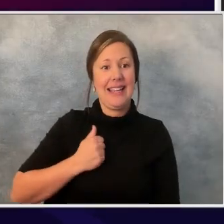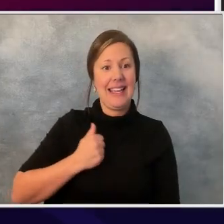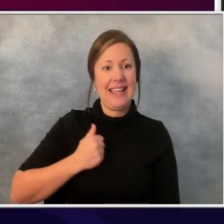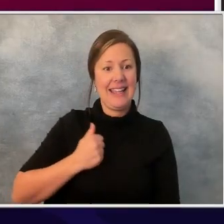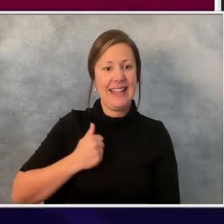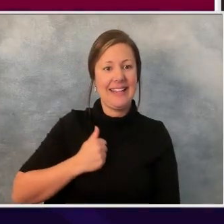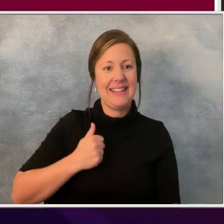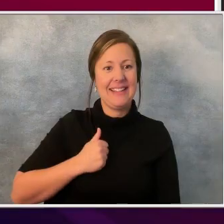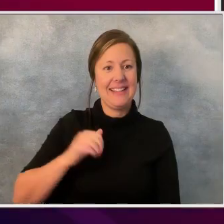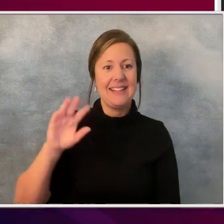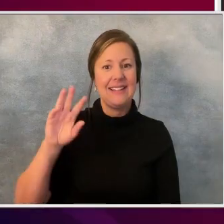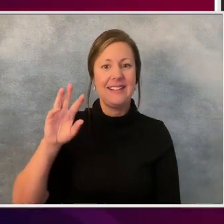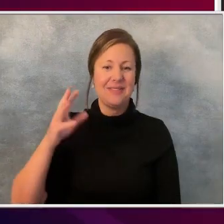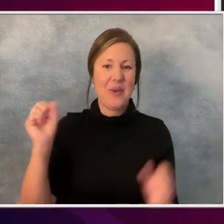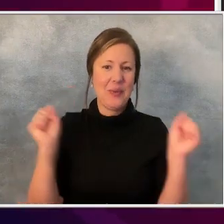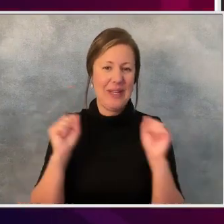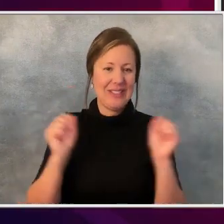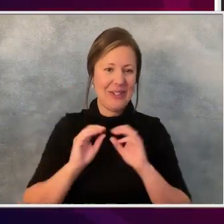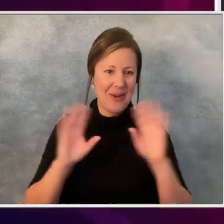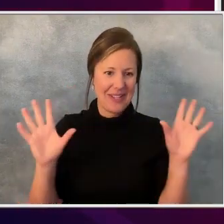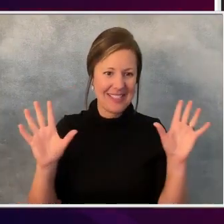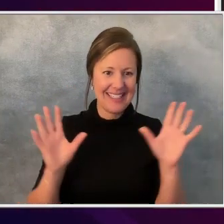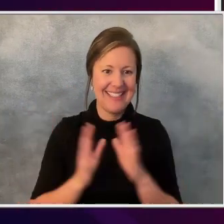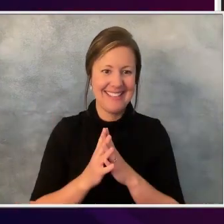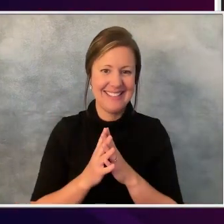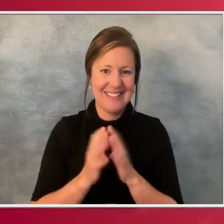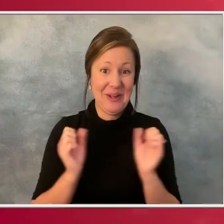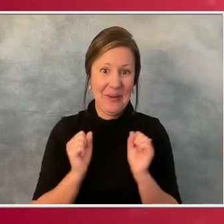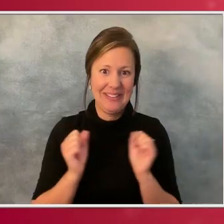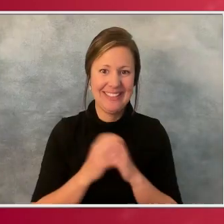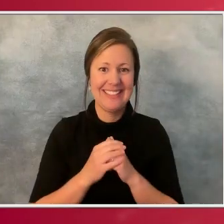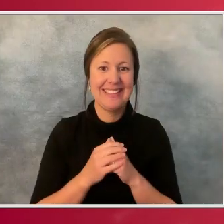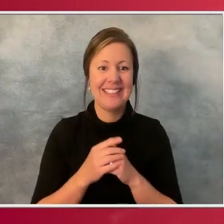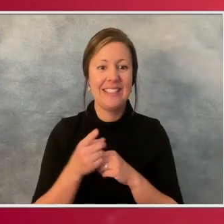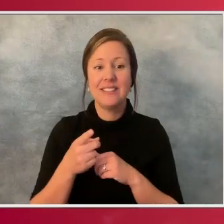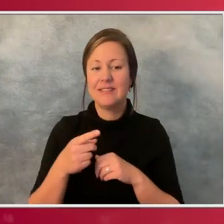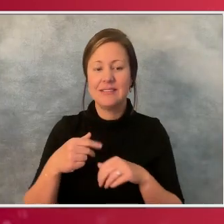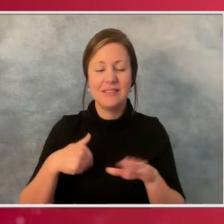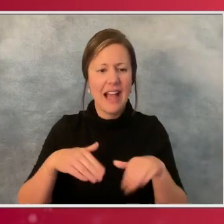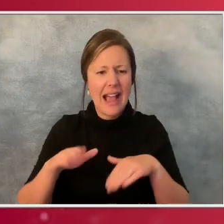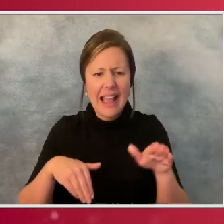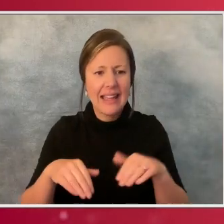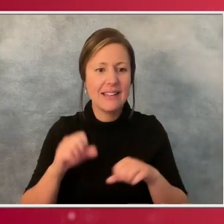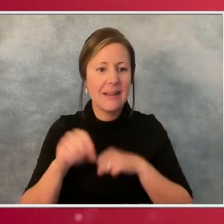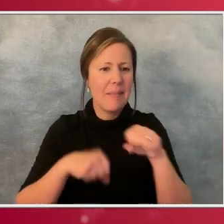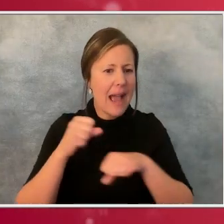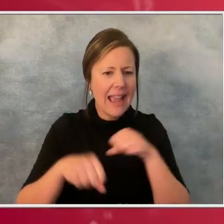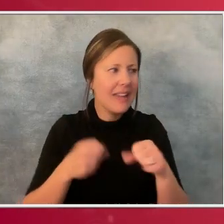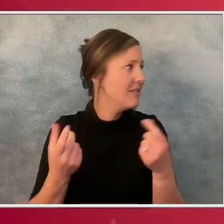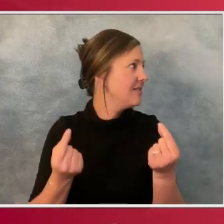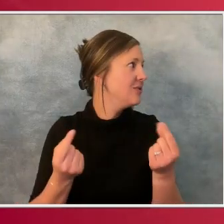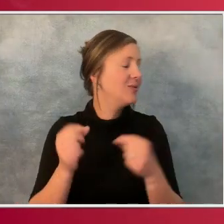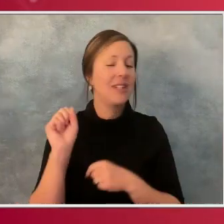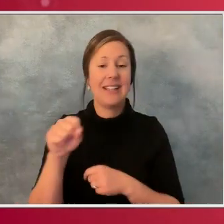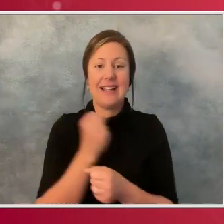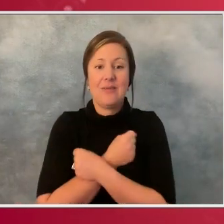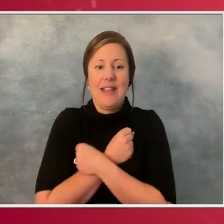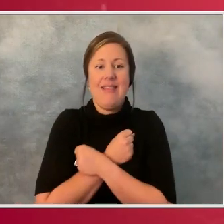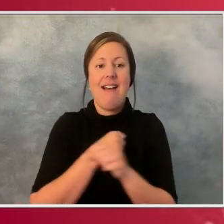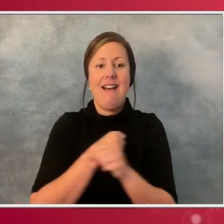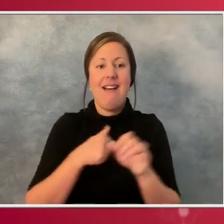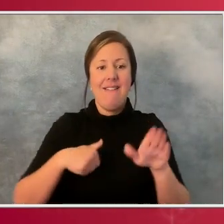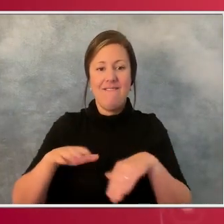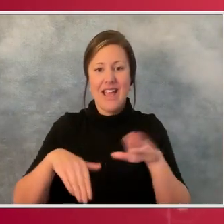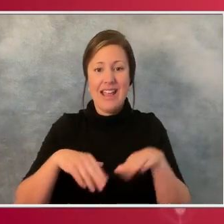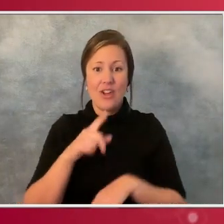winter, obviously, as you can tell. It's kind of cold. Do you hike? Do you bike? Yes, yes, I love hiking. That's, it's a great way to